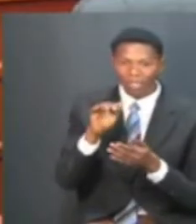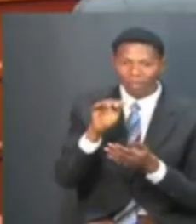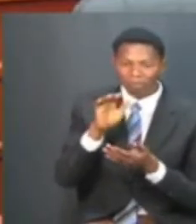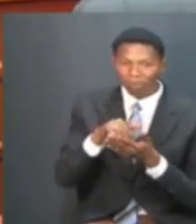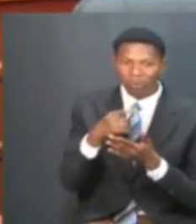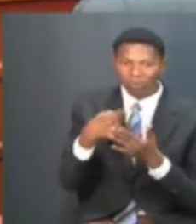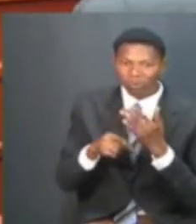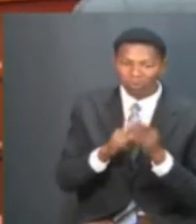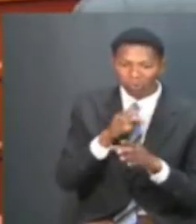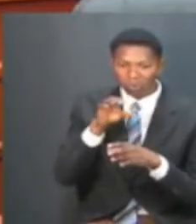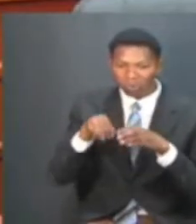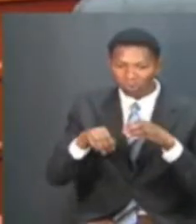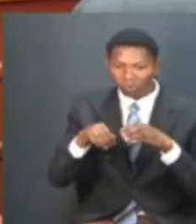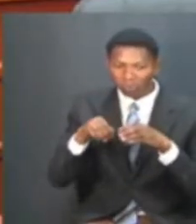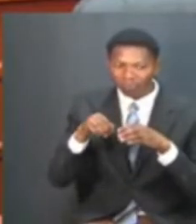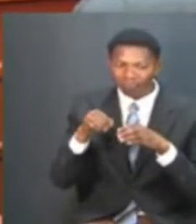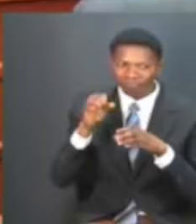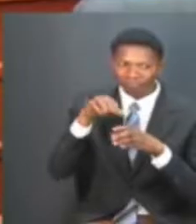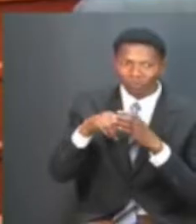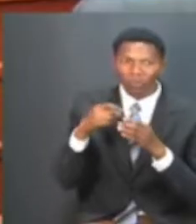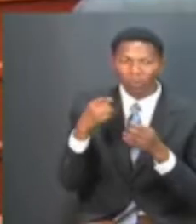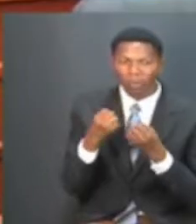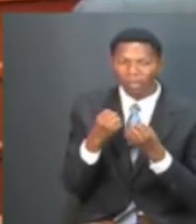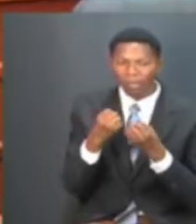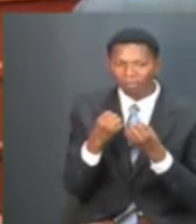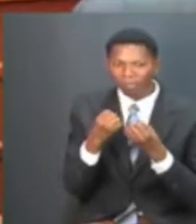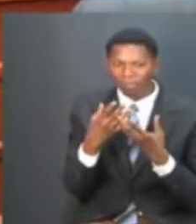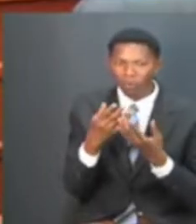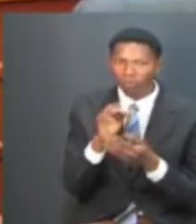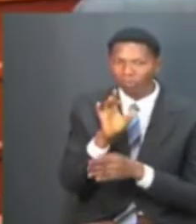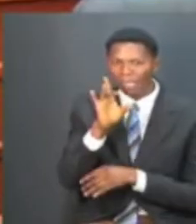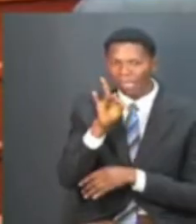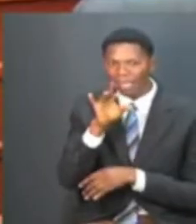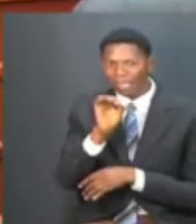about 80% of jobs in the country.